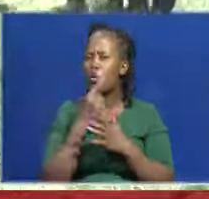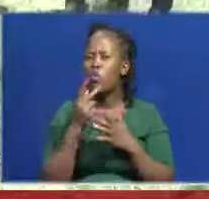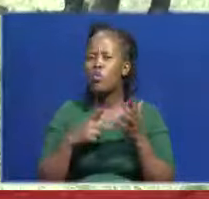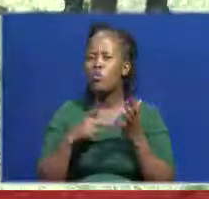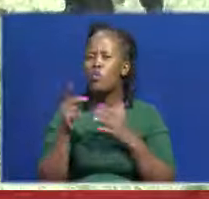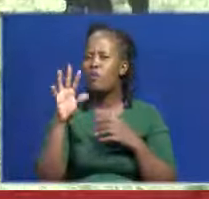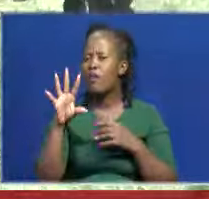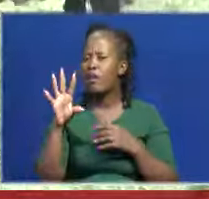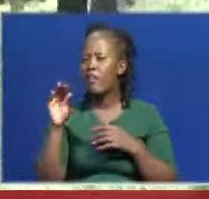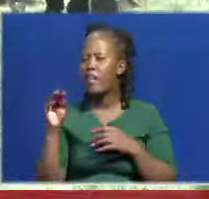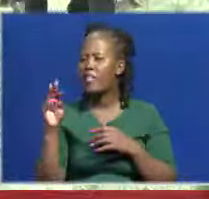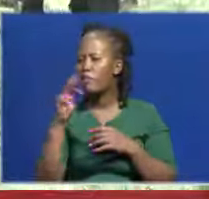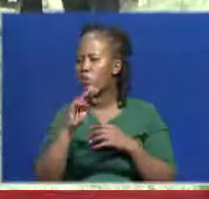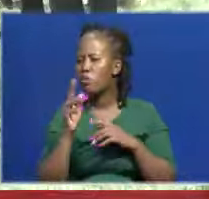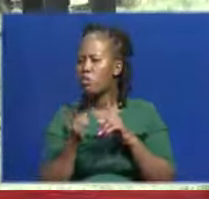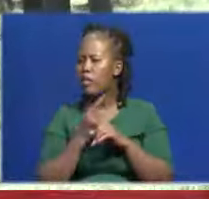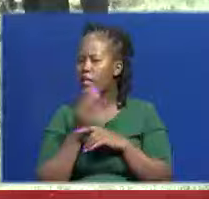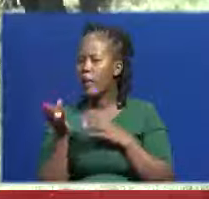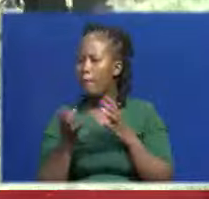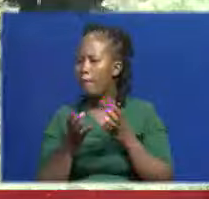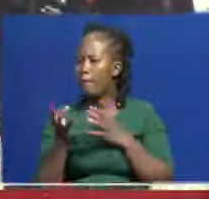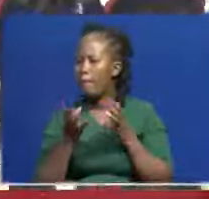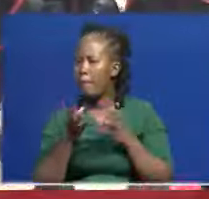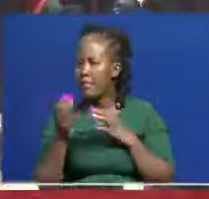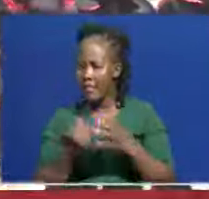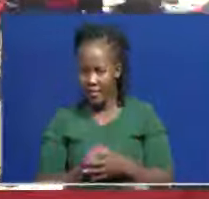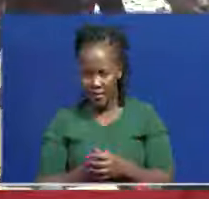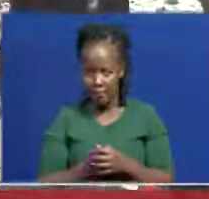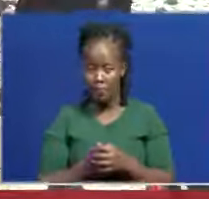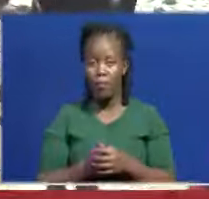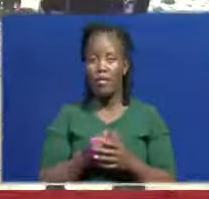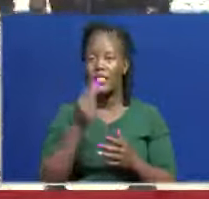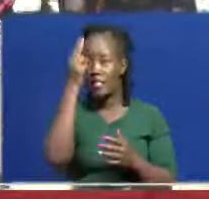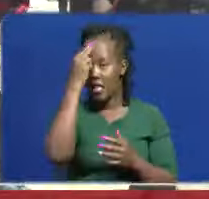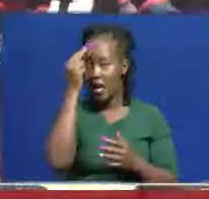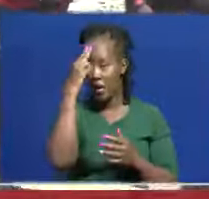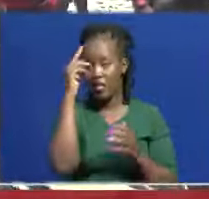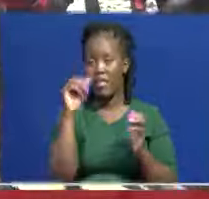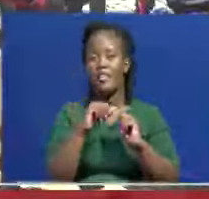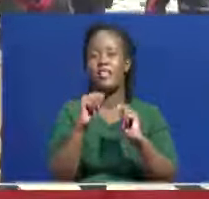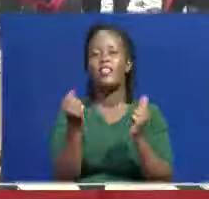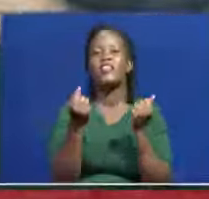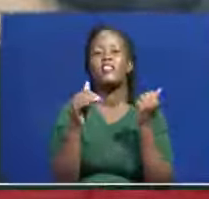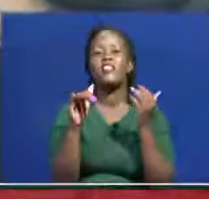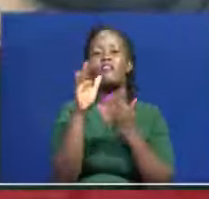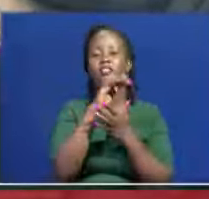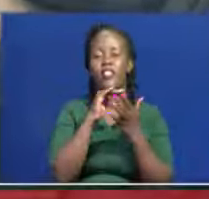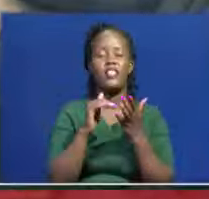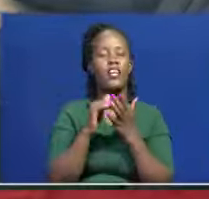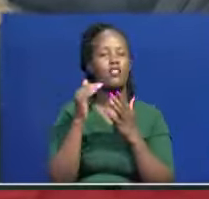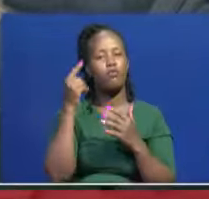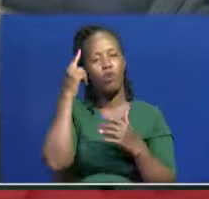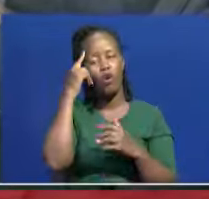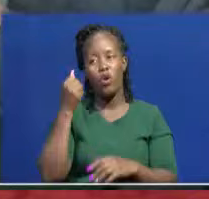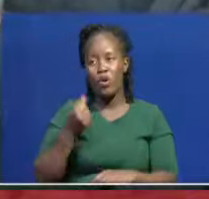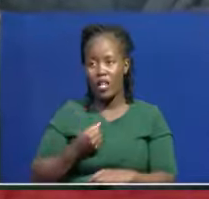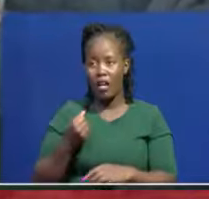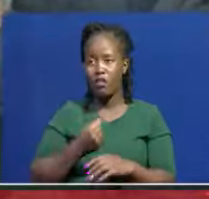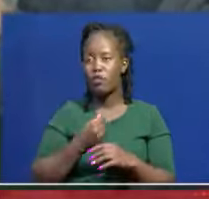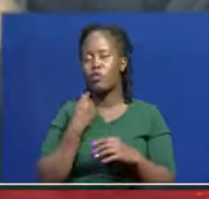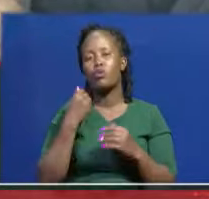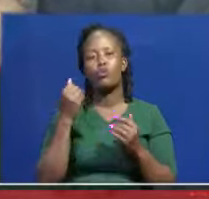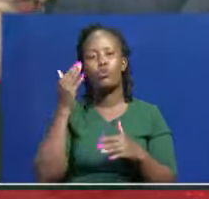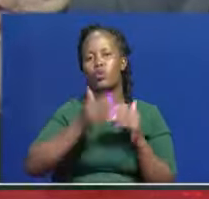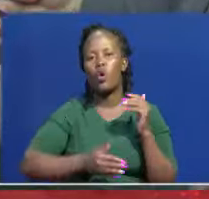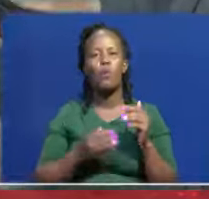start a business? In Narok, a campaign to save pastoralist girls from early marriage and female genital mutilation has